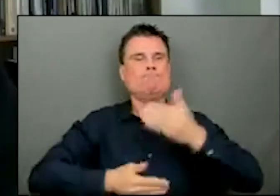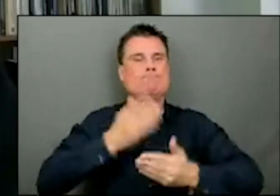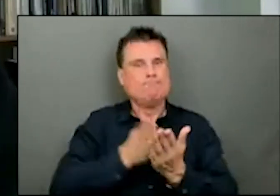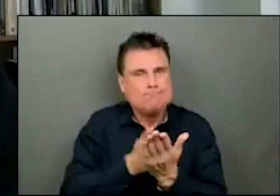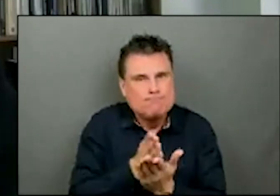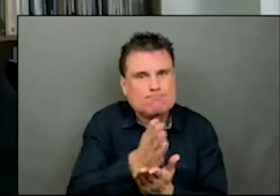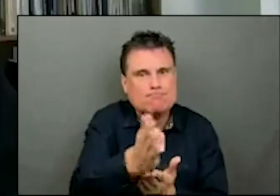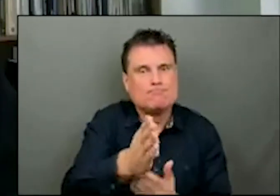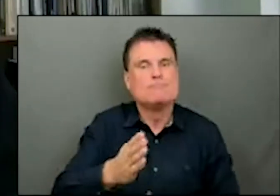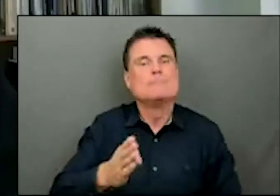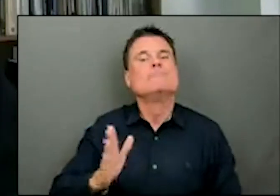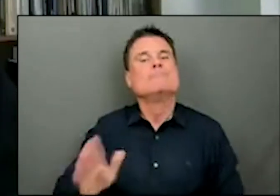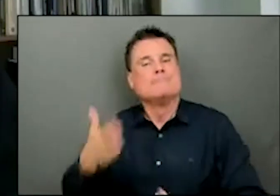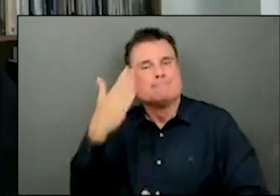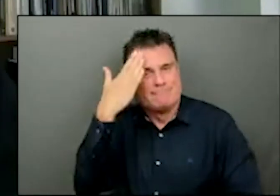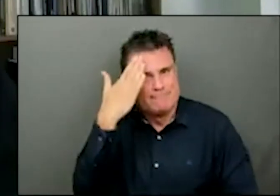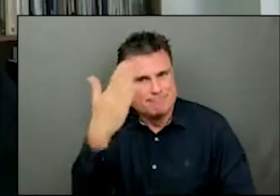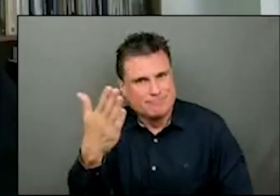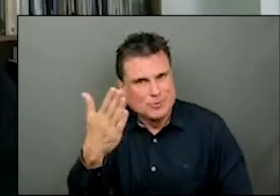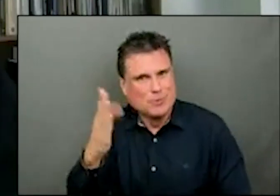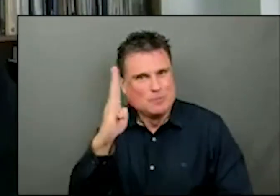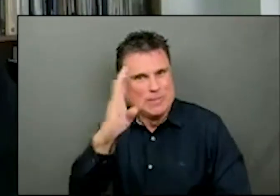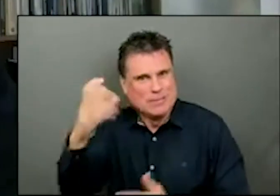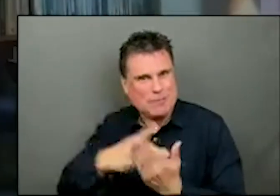launching this important fund.